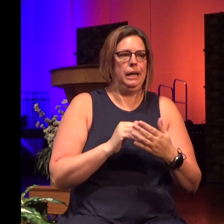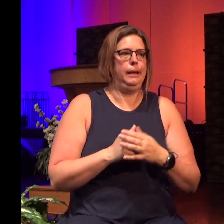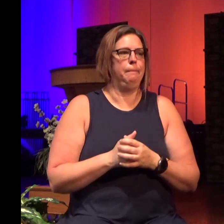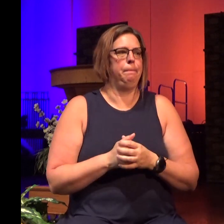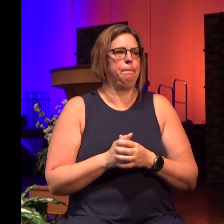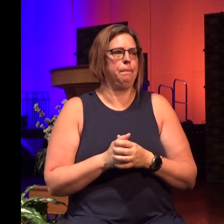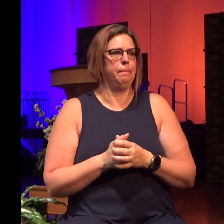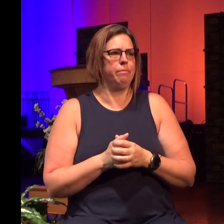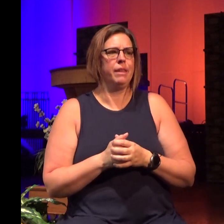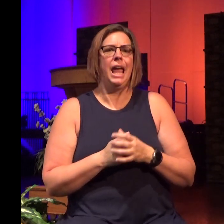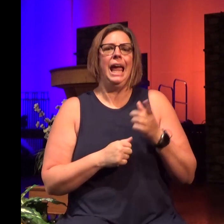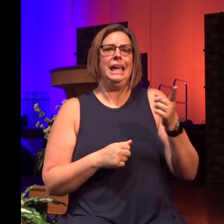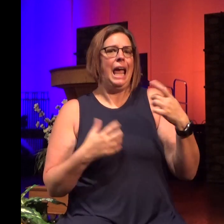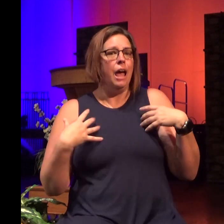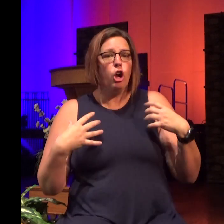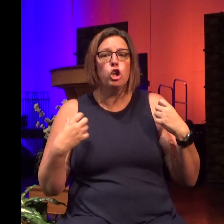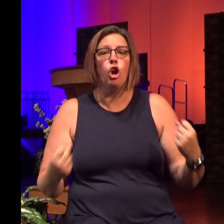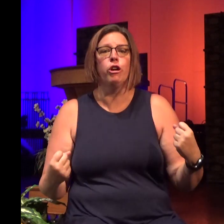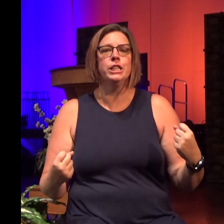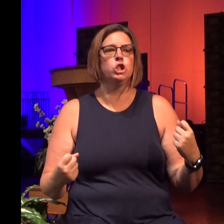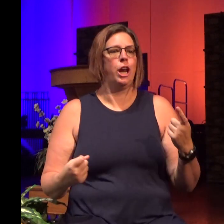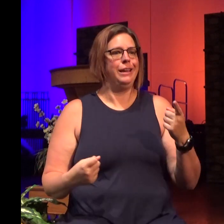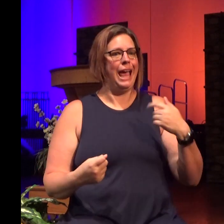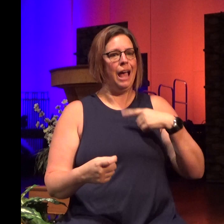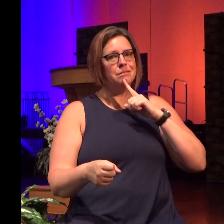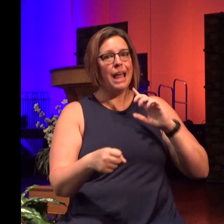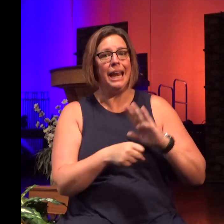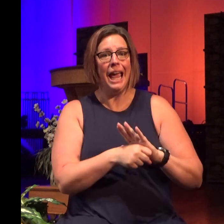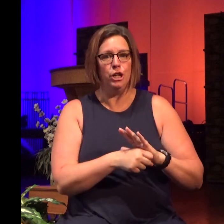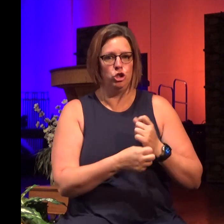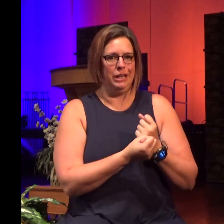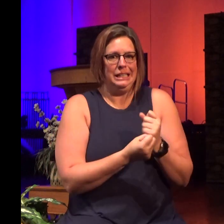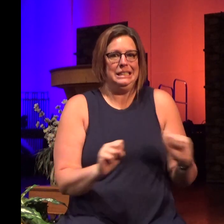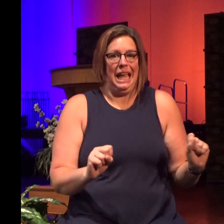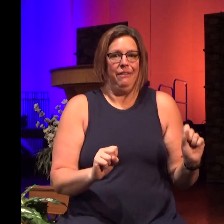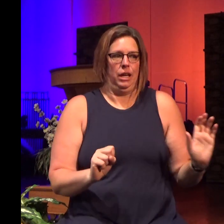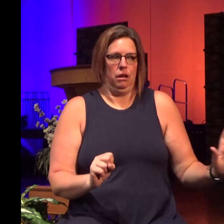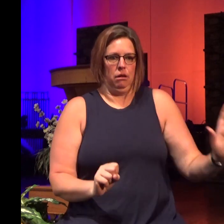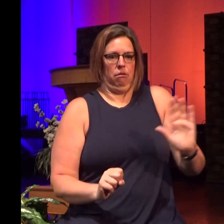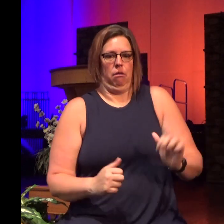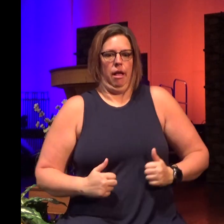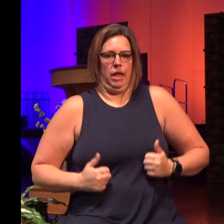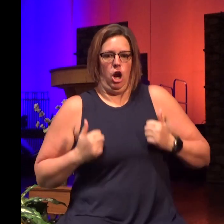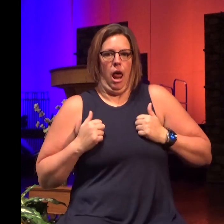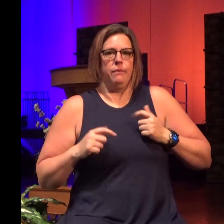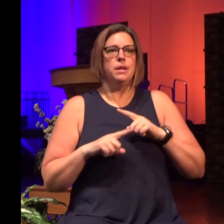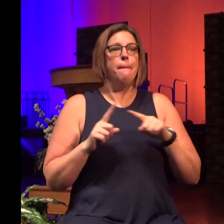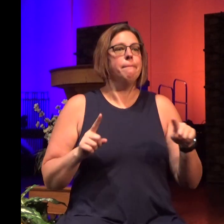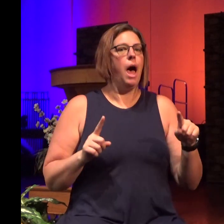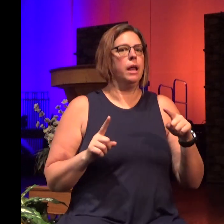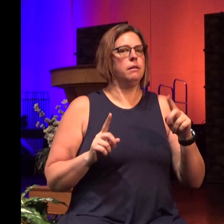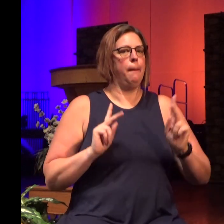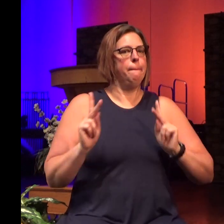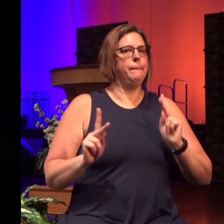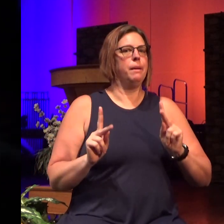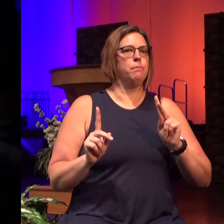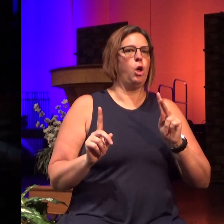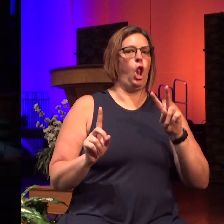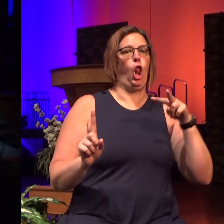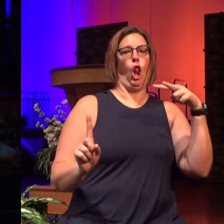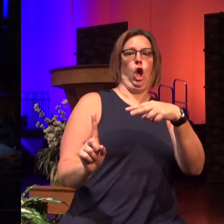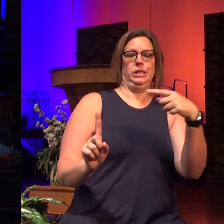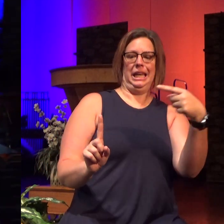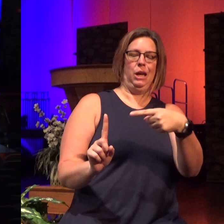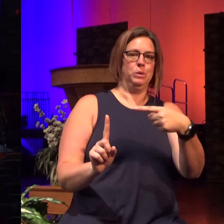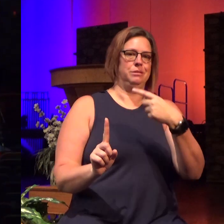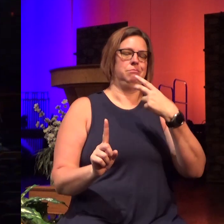had courage and dedication in saving these lives, though he was considered to be a Nazi himself. Now, I've watched